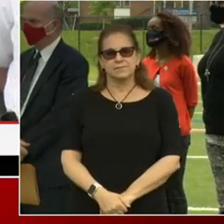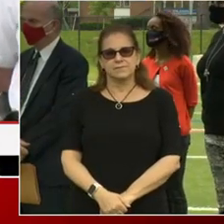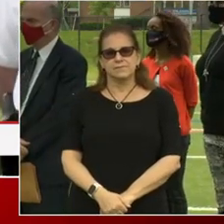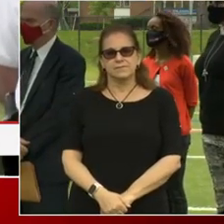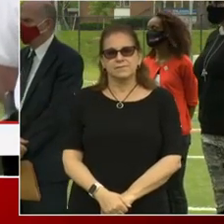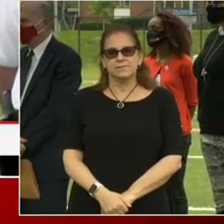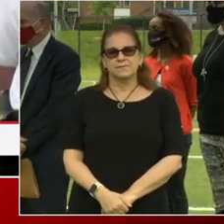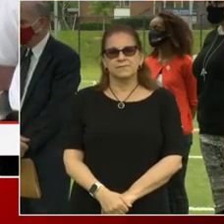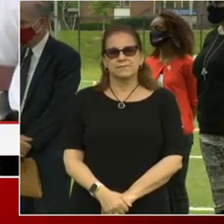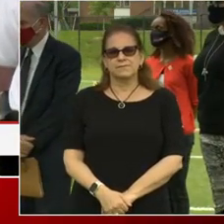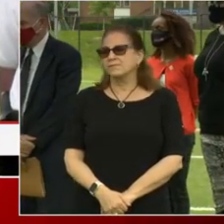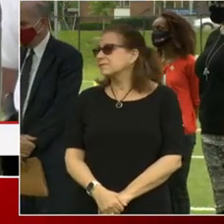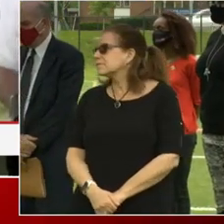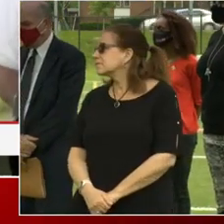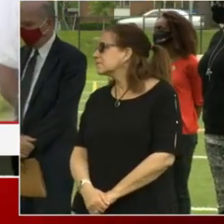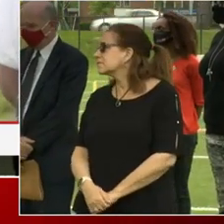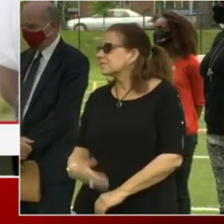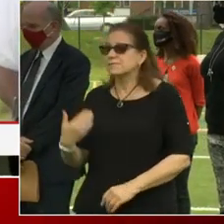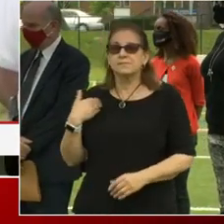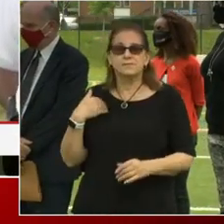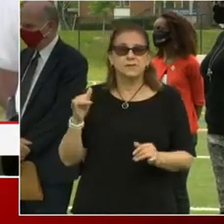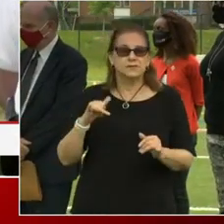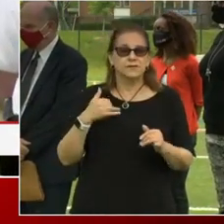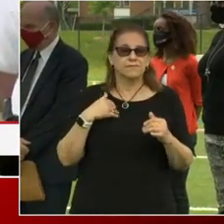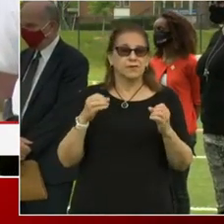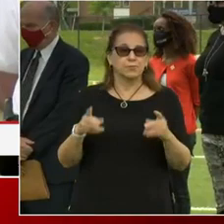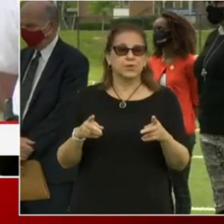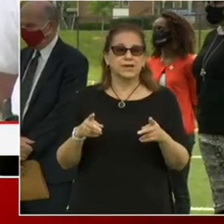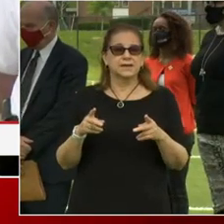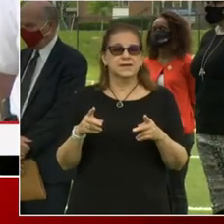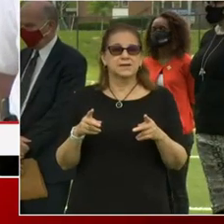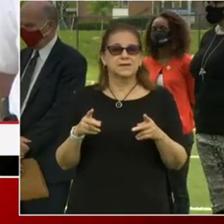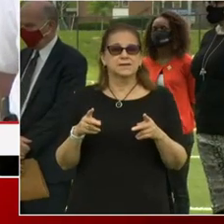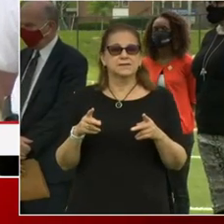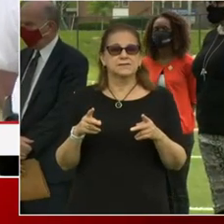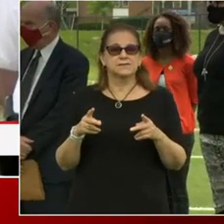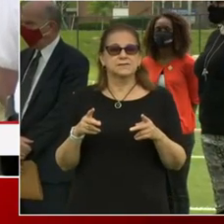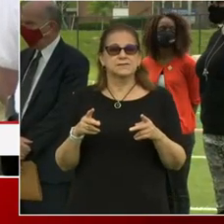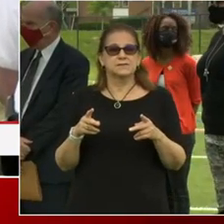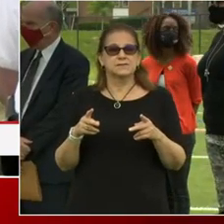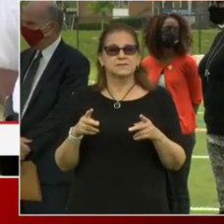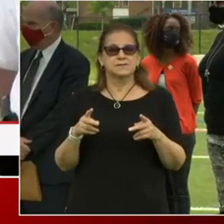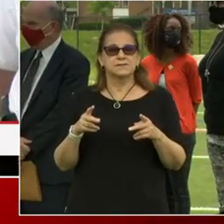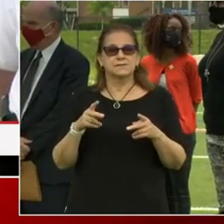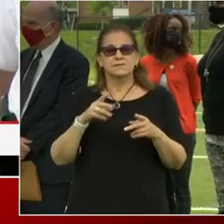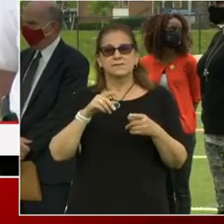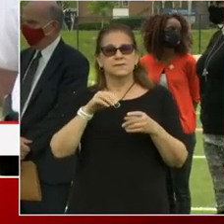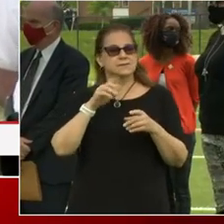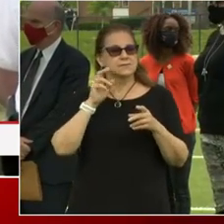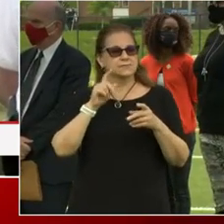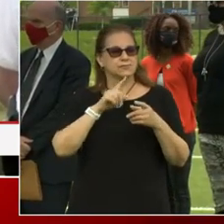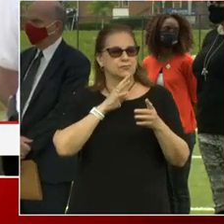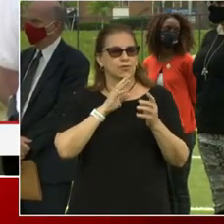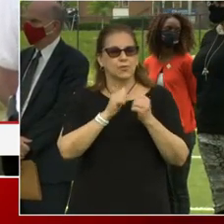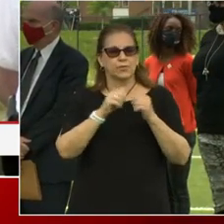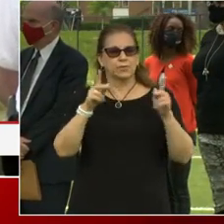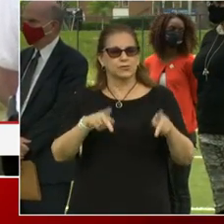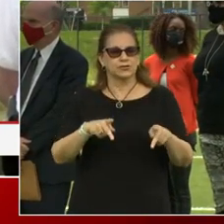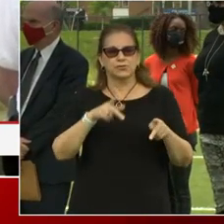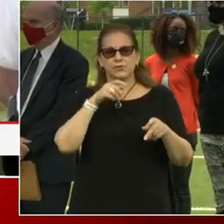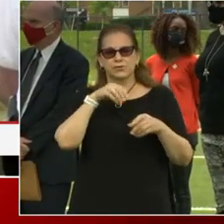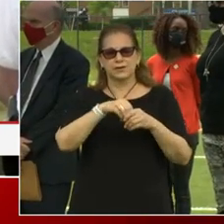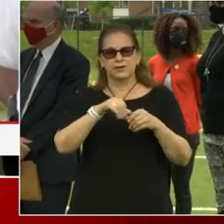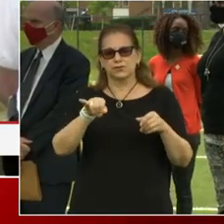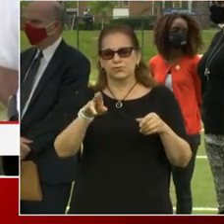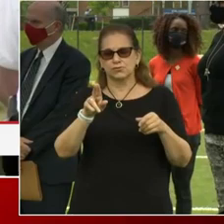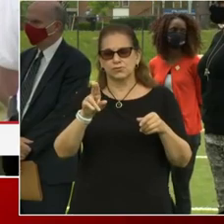the opportunity to talk to the chair of the Judiciary Committee before the hearing and let him